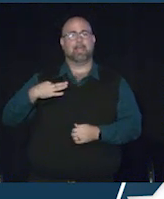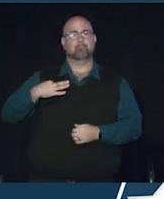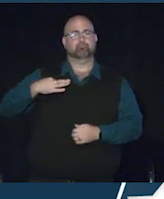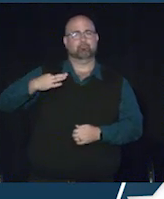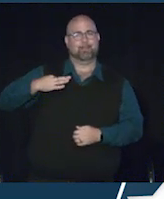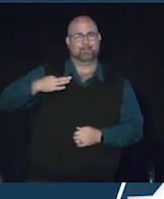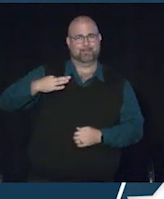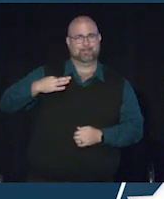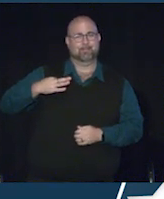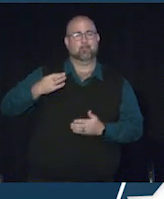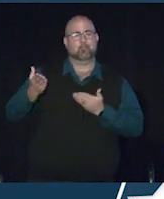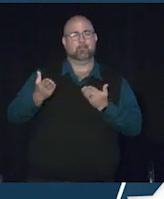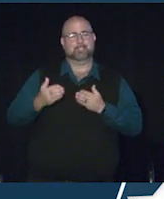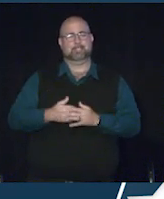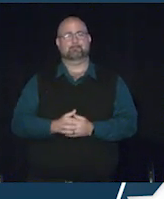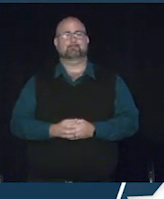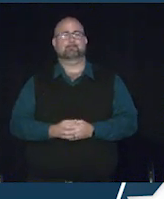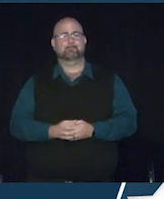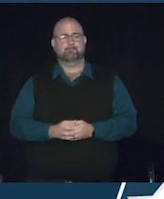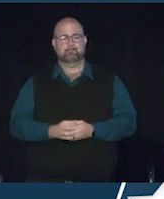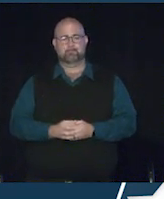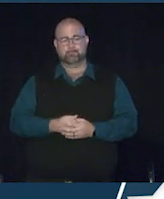and services.